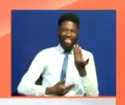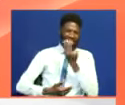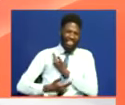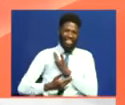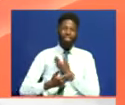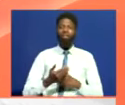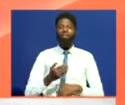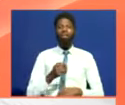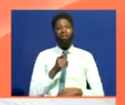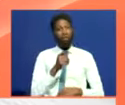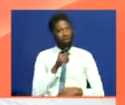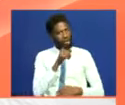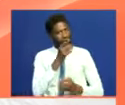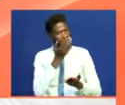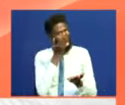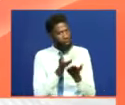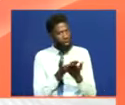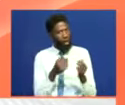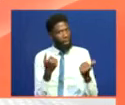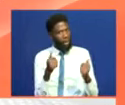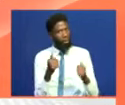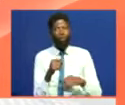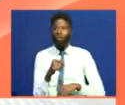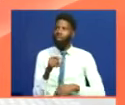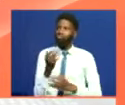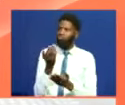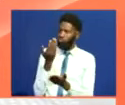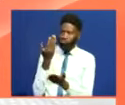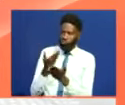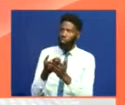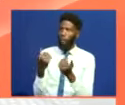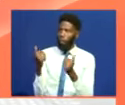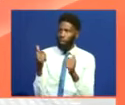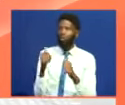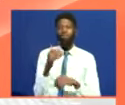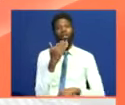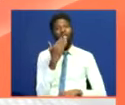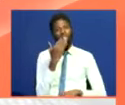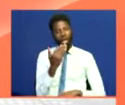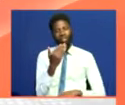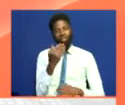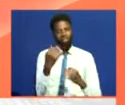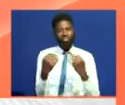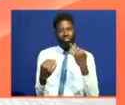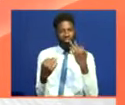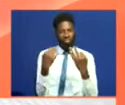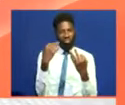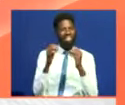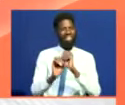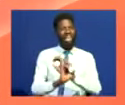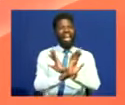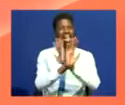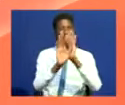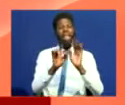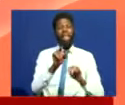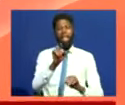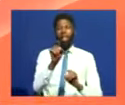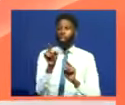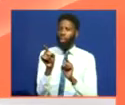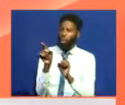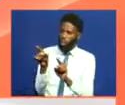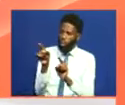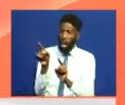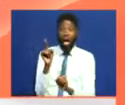Linked. It has not been proved yet. It has not been proved. Thank you so much for that clarification. It's still an allegation and they are